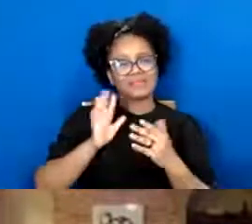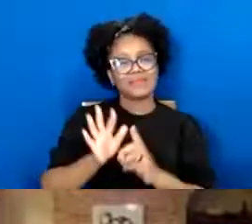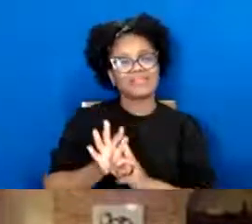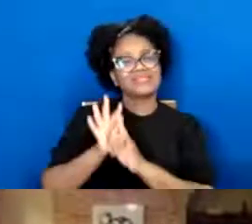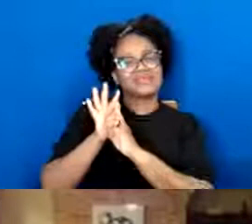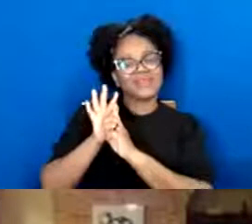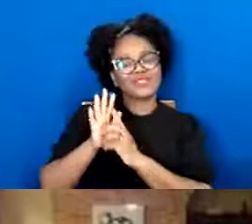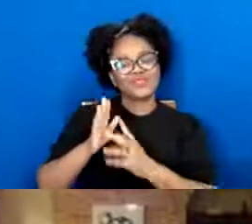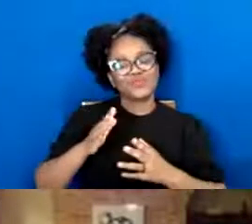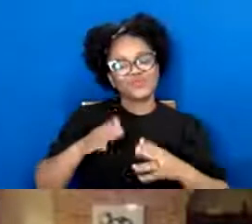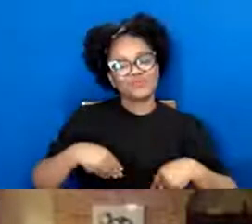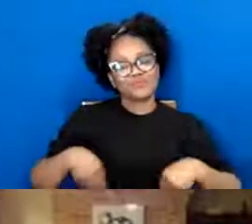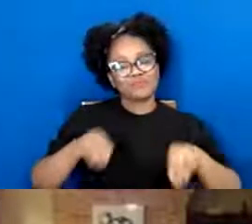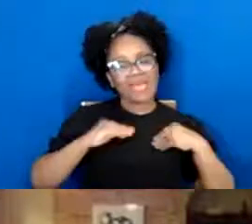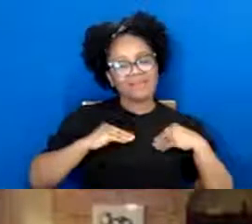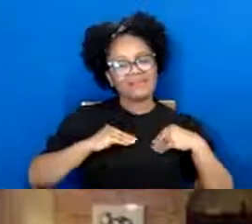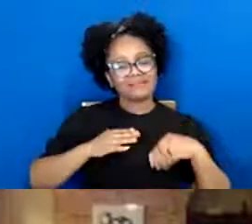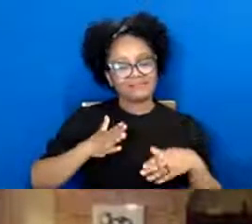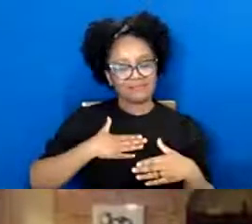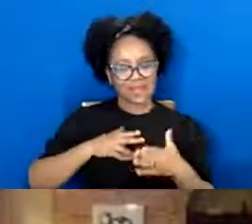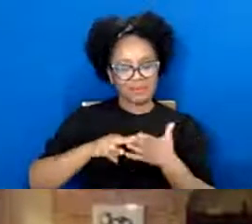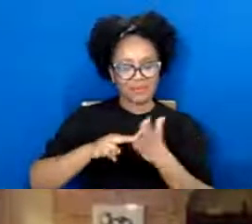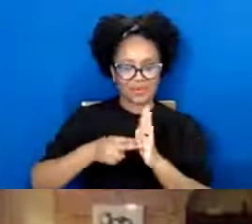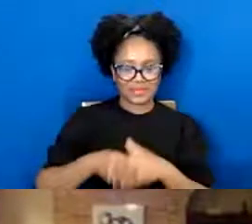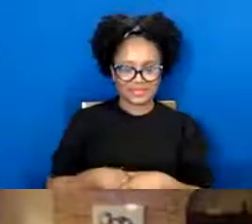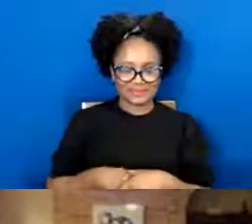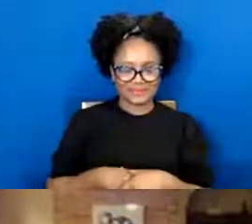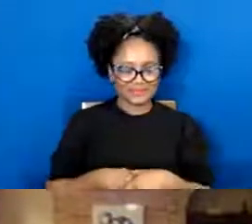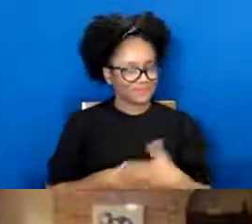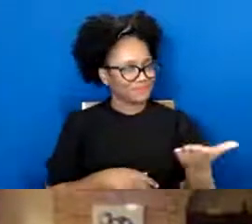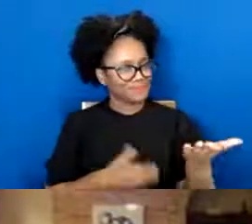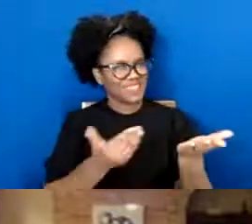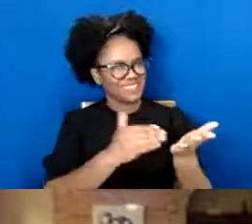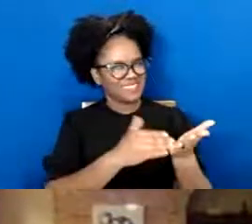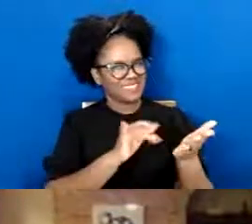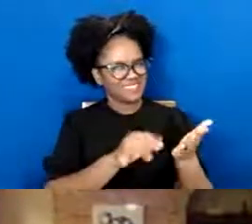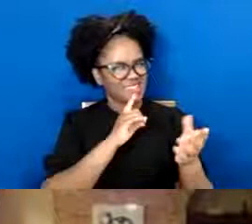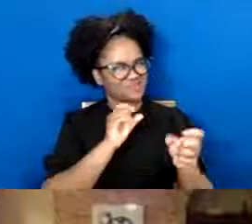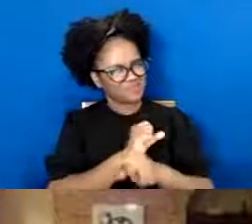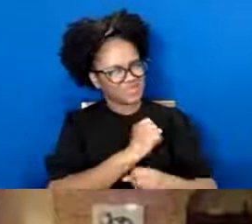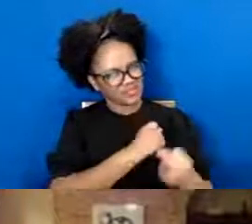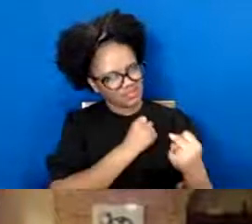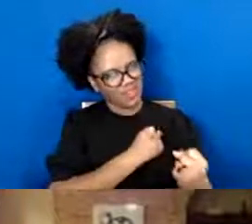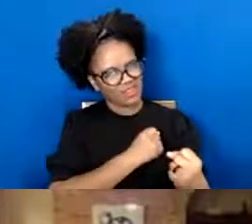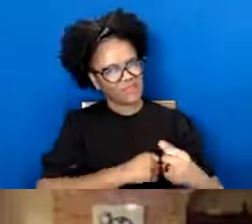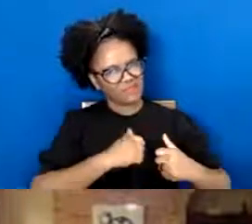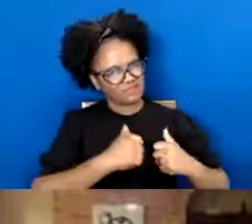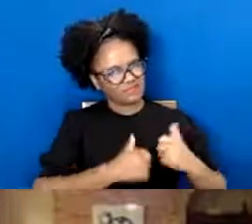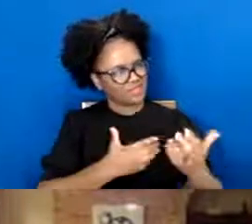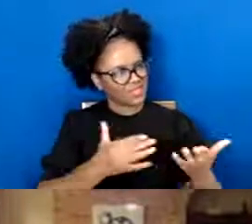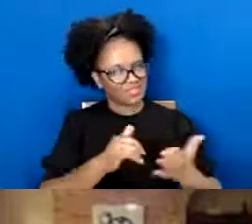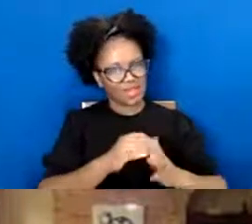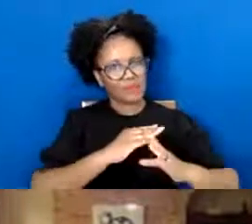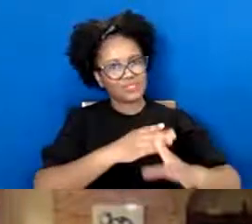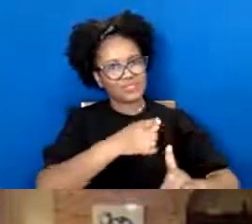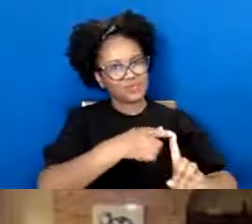that immediate, like, concrete thing that kind of protects you from the rest of the world, right? Not